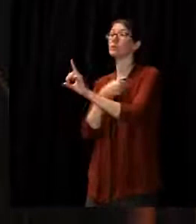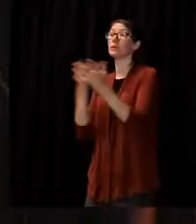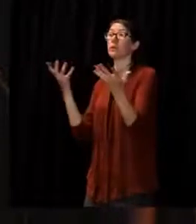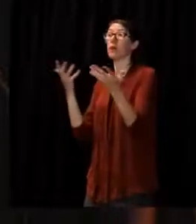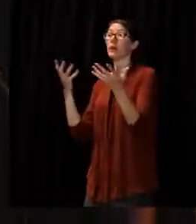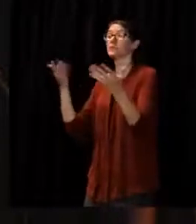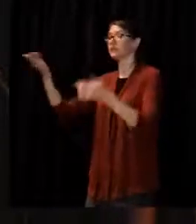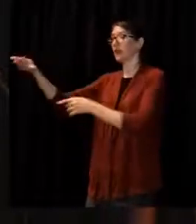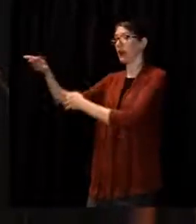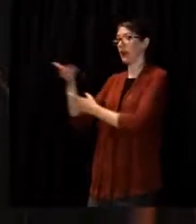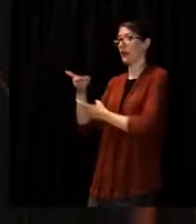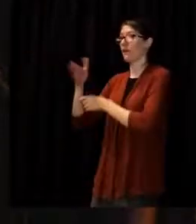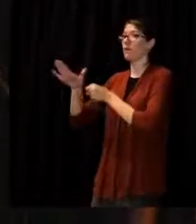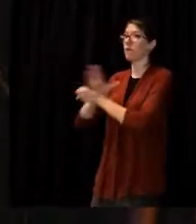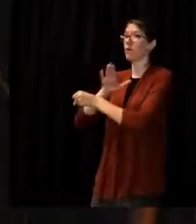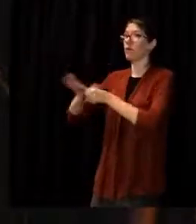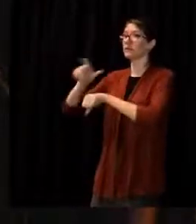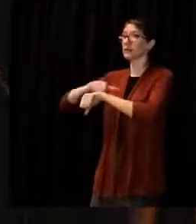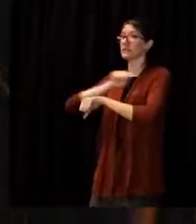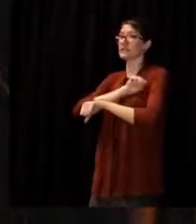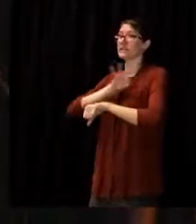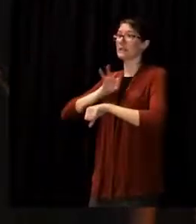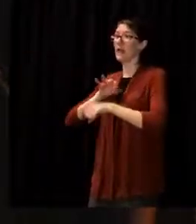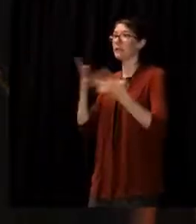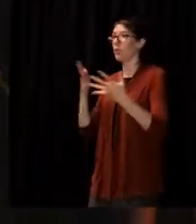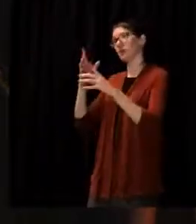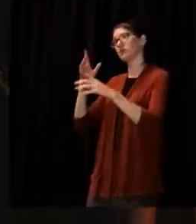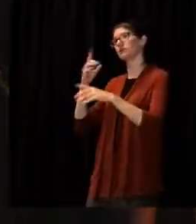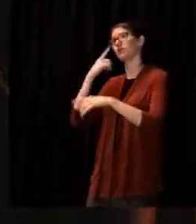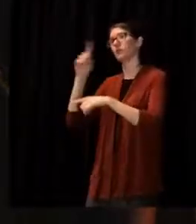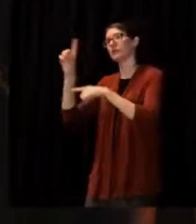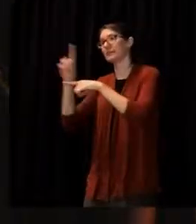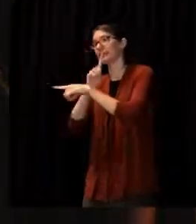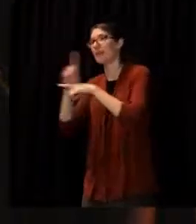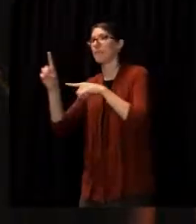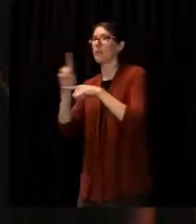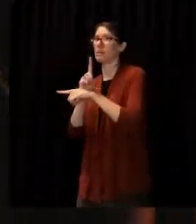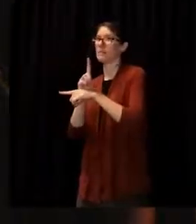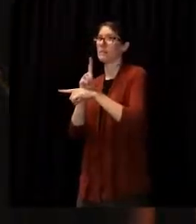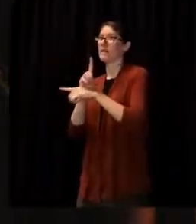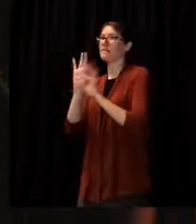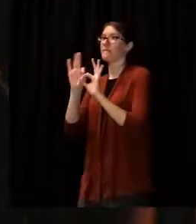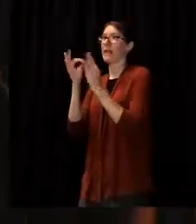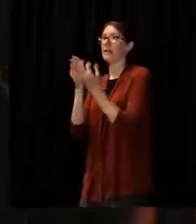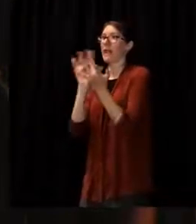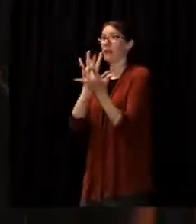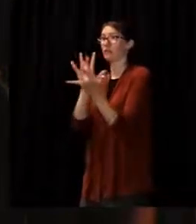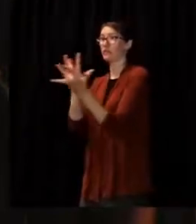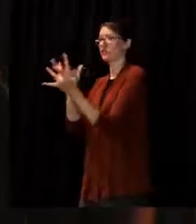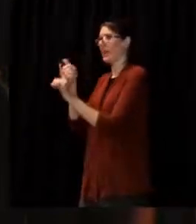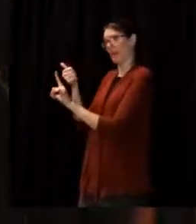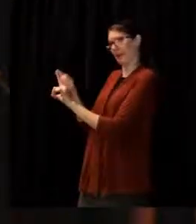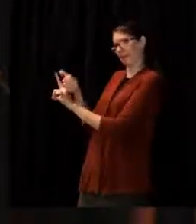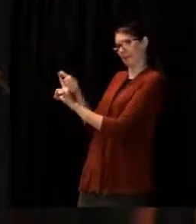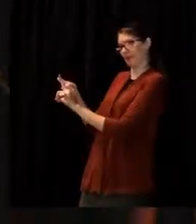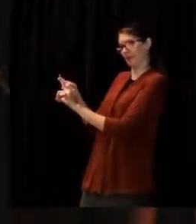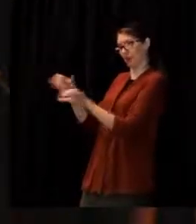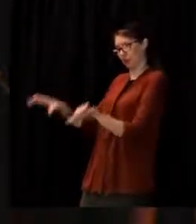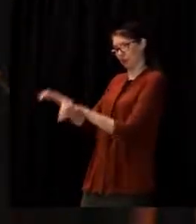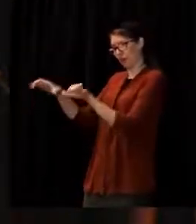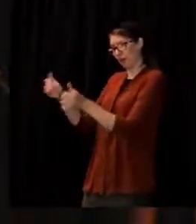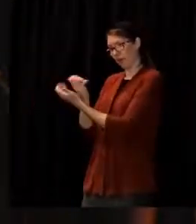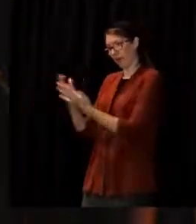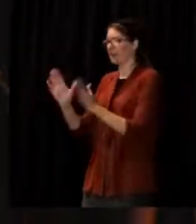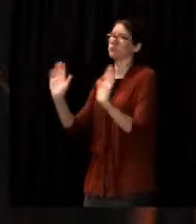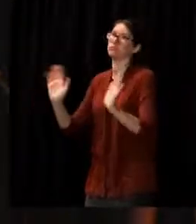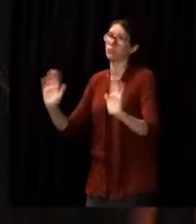whose goal is going to be discipleship and family outreach. And it isn't that they're going to come in and do all the ministry. What they're going to do is they're going to